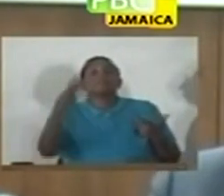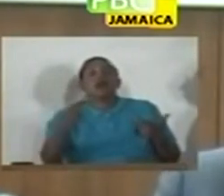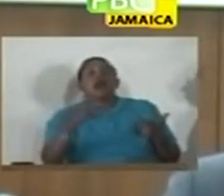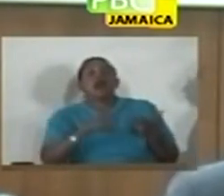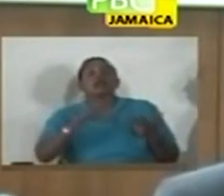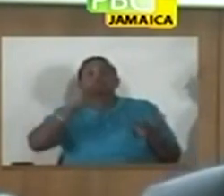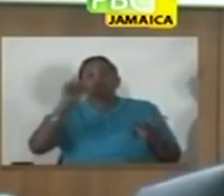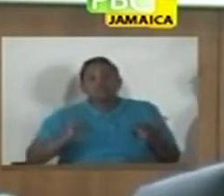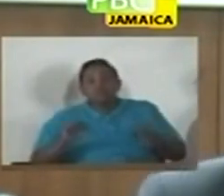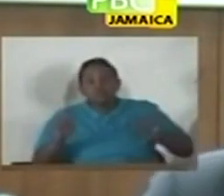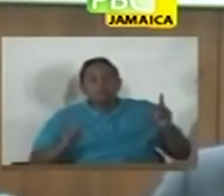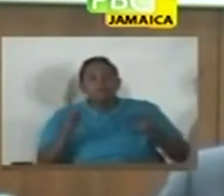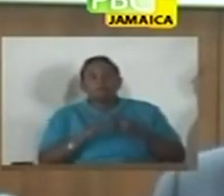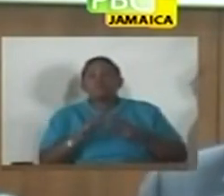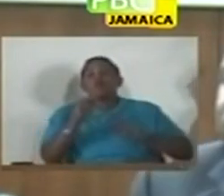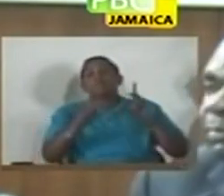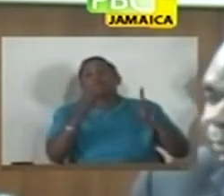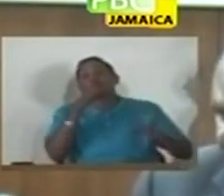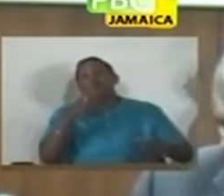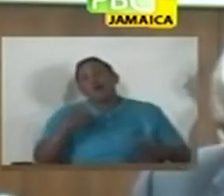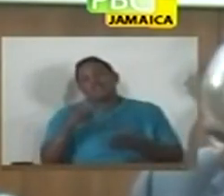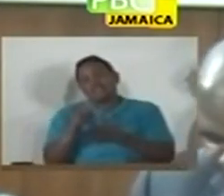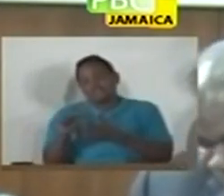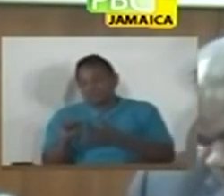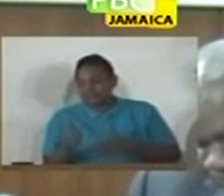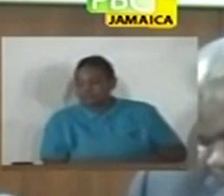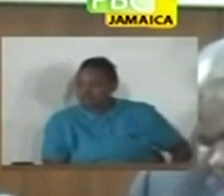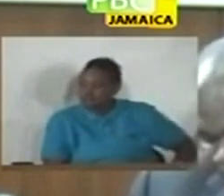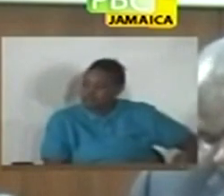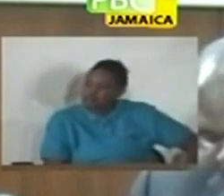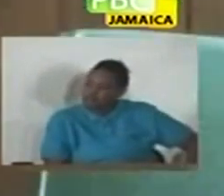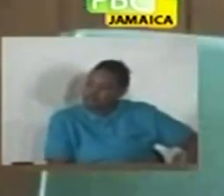senior citizens, and persons with disabilities.